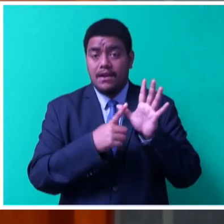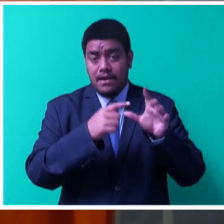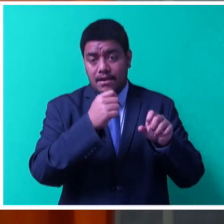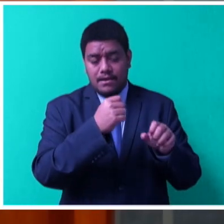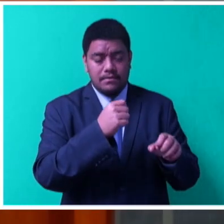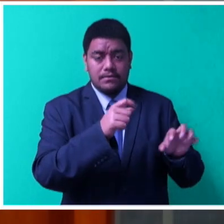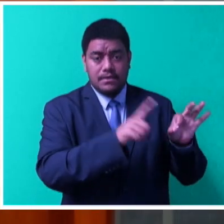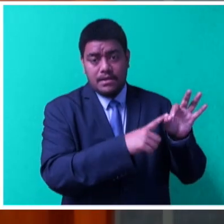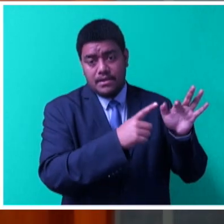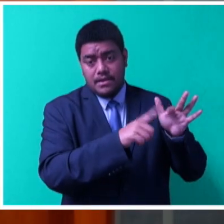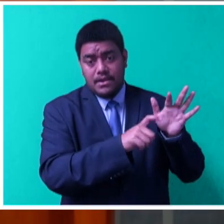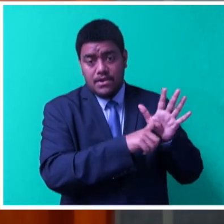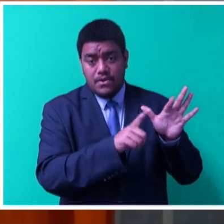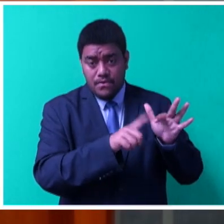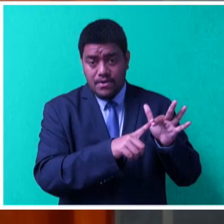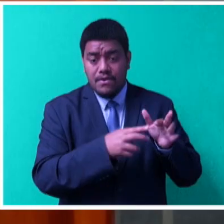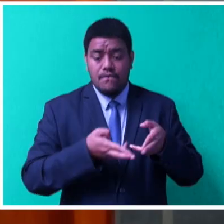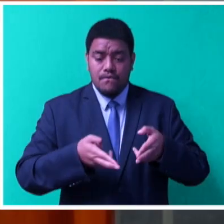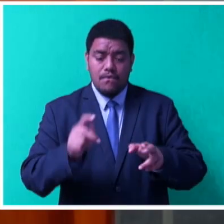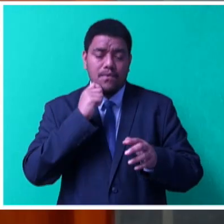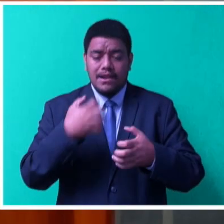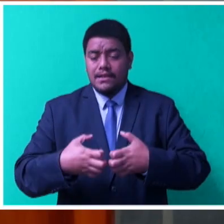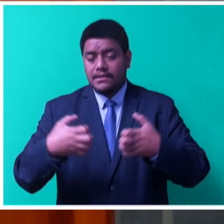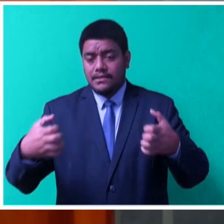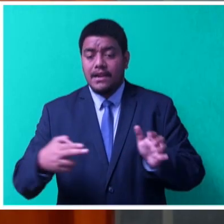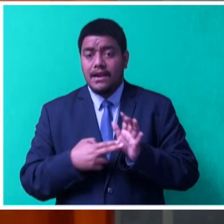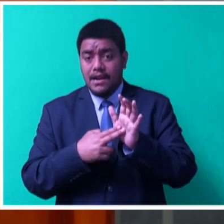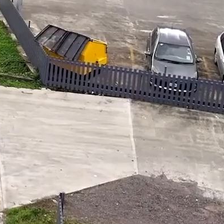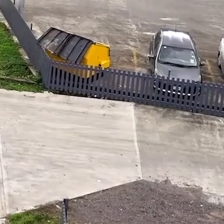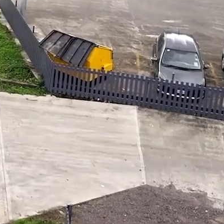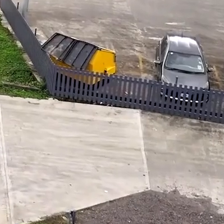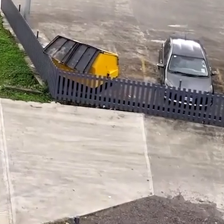Road, and Nasoso to Nabutu in the Nandi-Lotoka corridor.